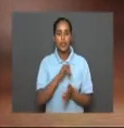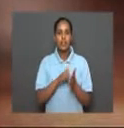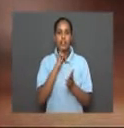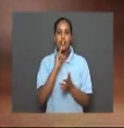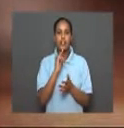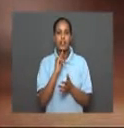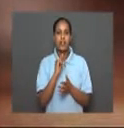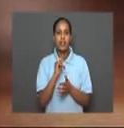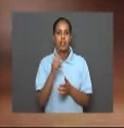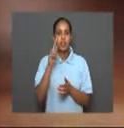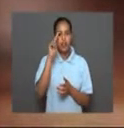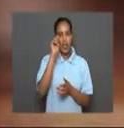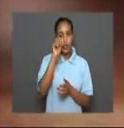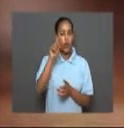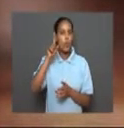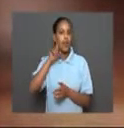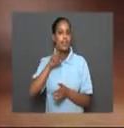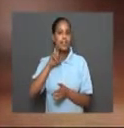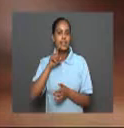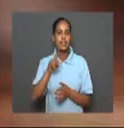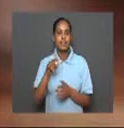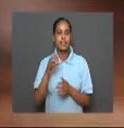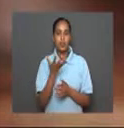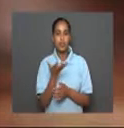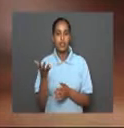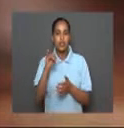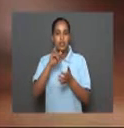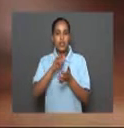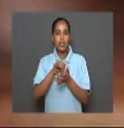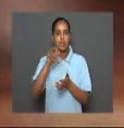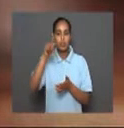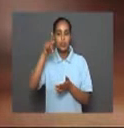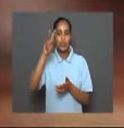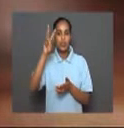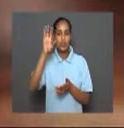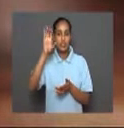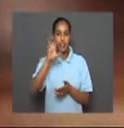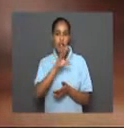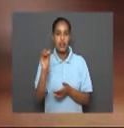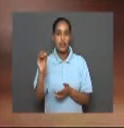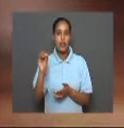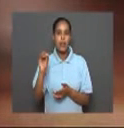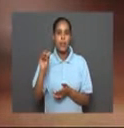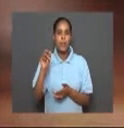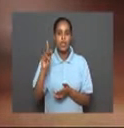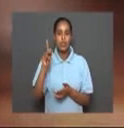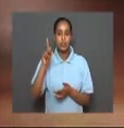It is a thermoplastic substance like PVC and